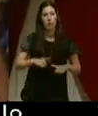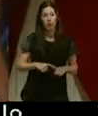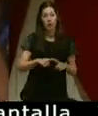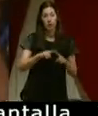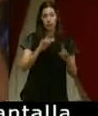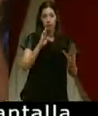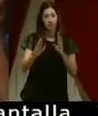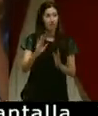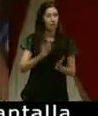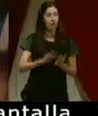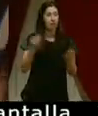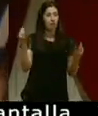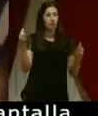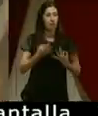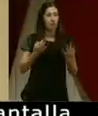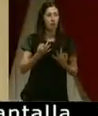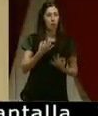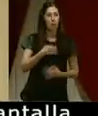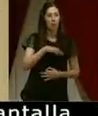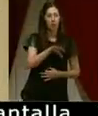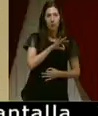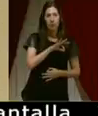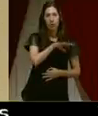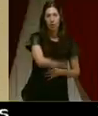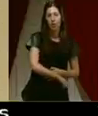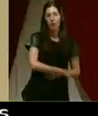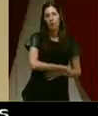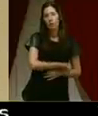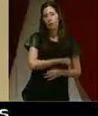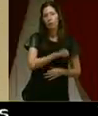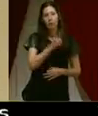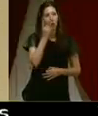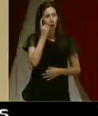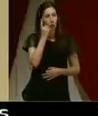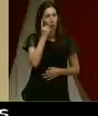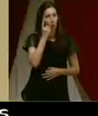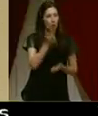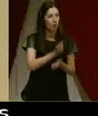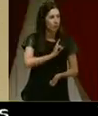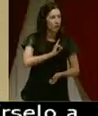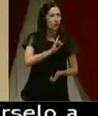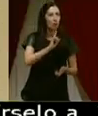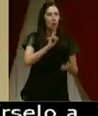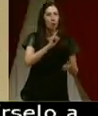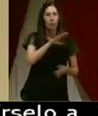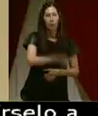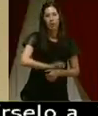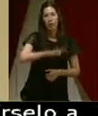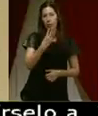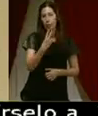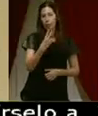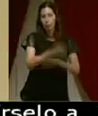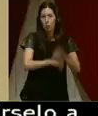and so on, and if it broke, you decided whether to buy a second-hand